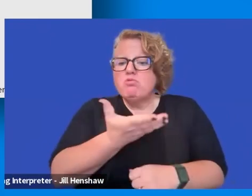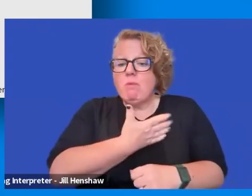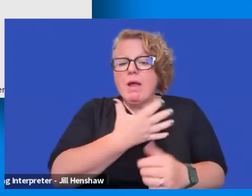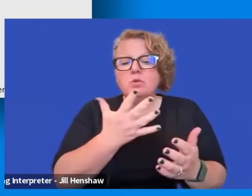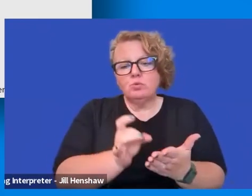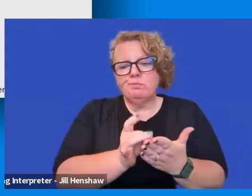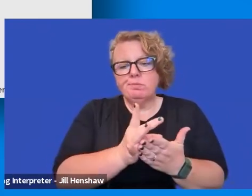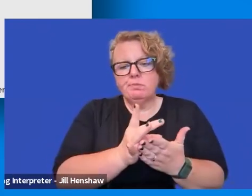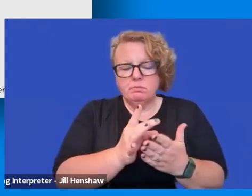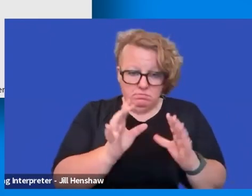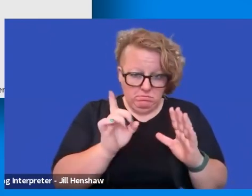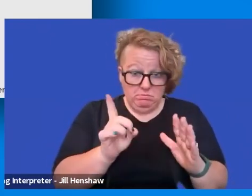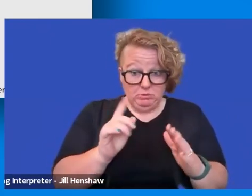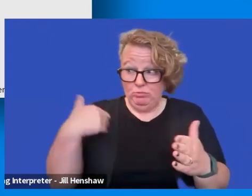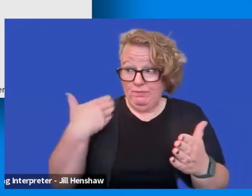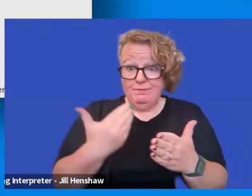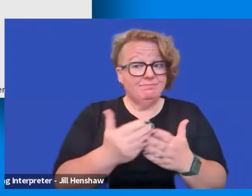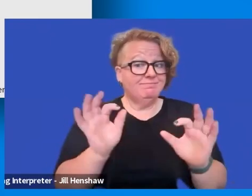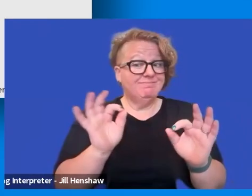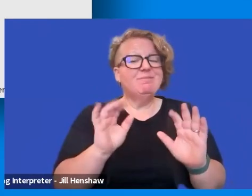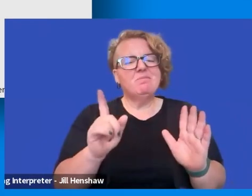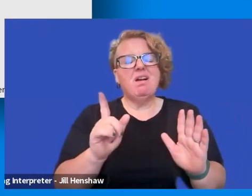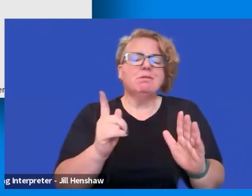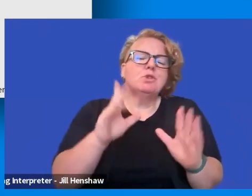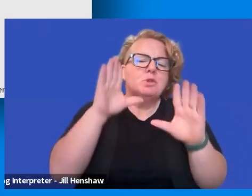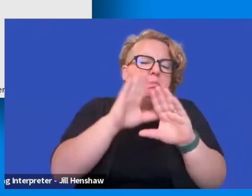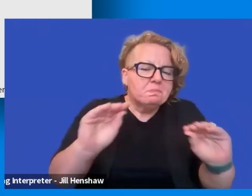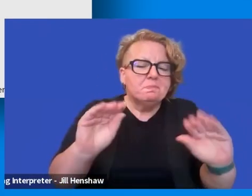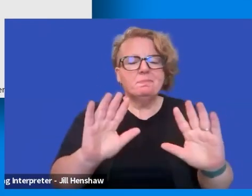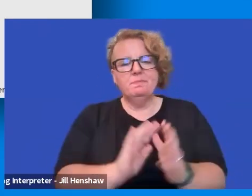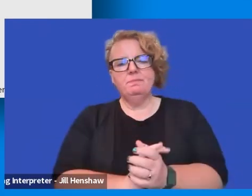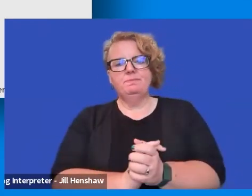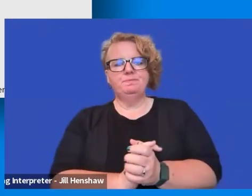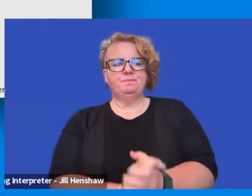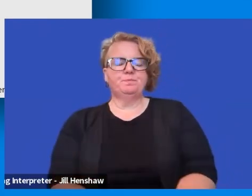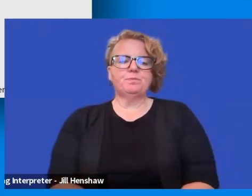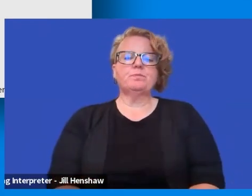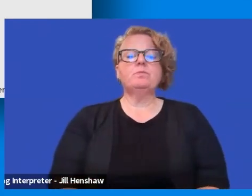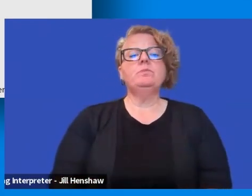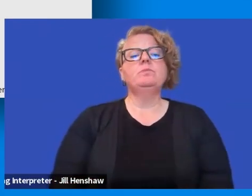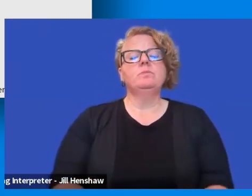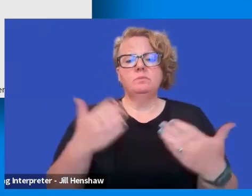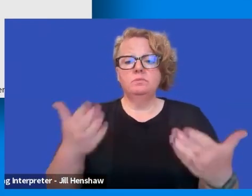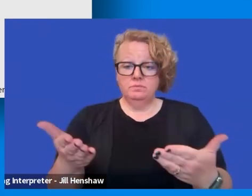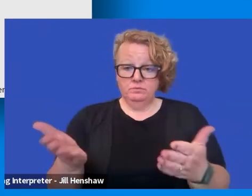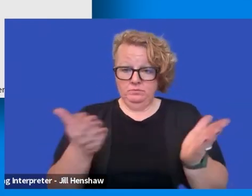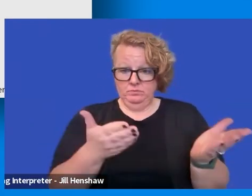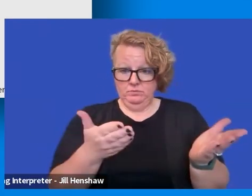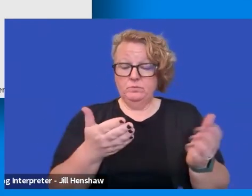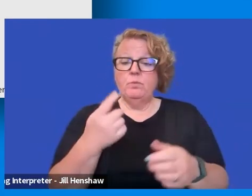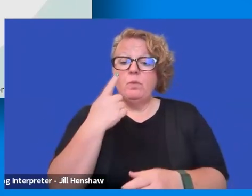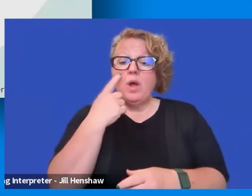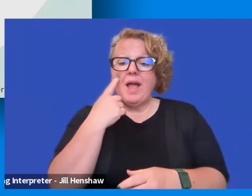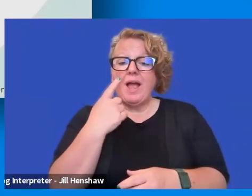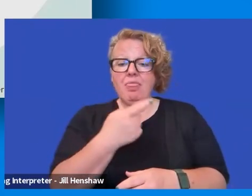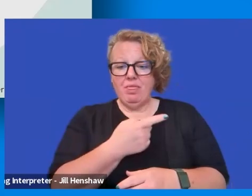we have never yet had to do that, and so it's really just a health warning up front. If we move on to the agenda for our